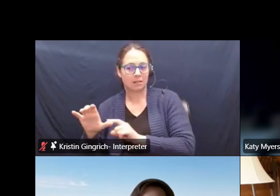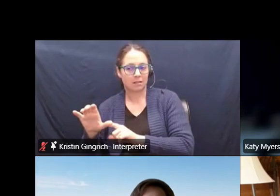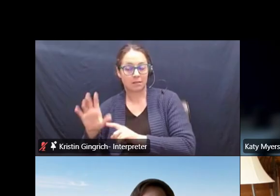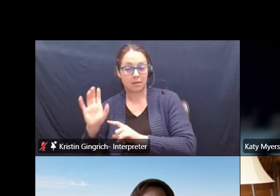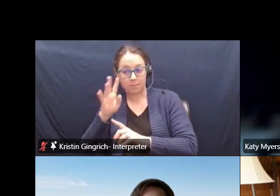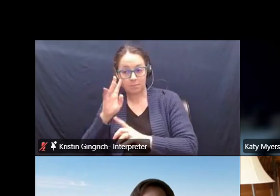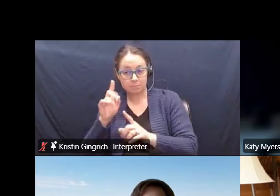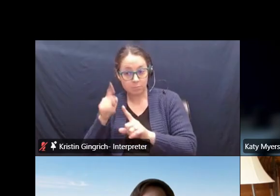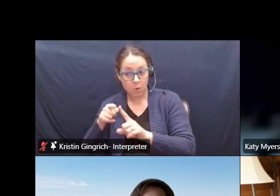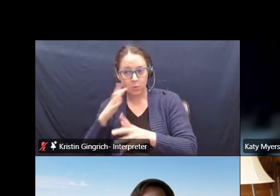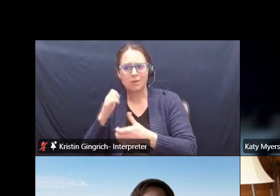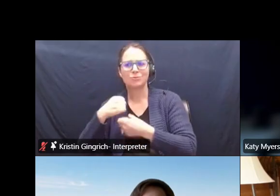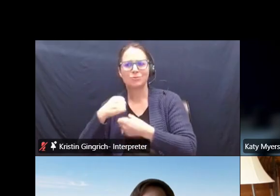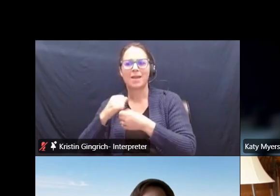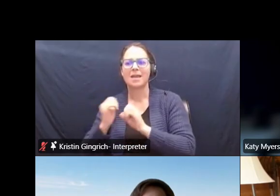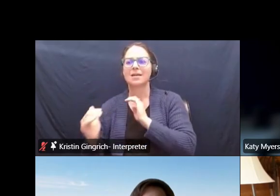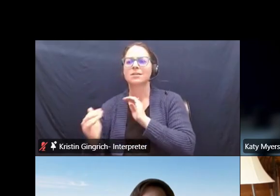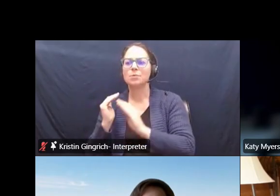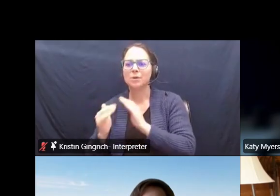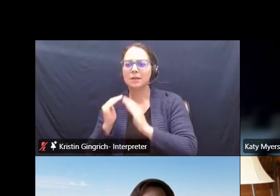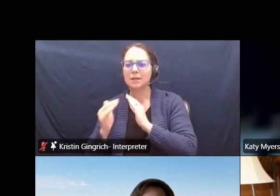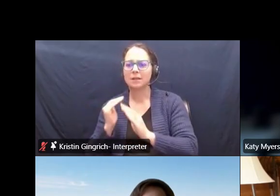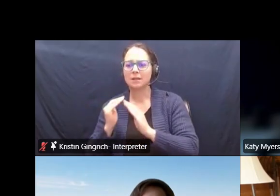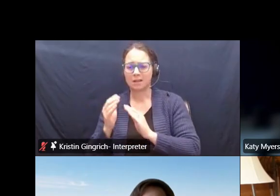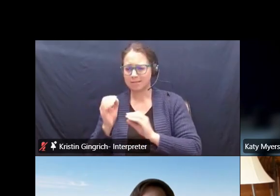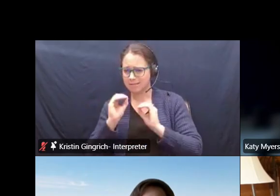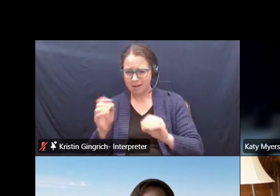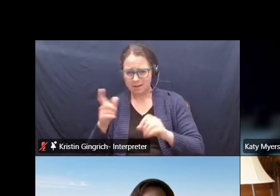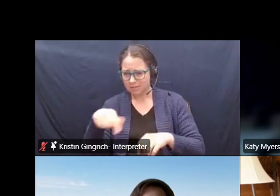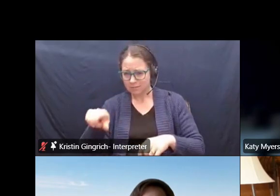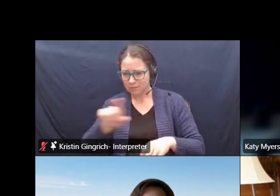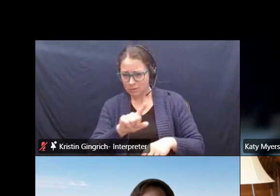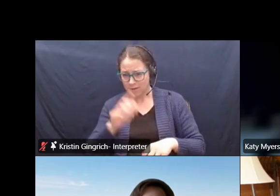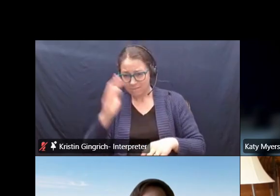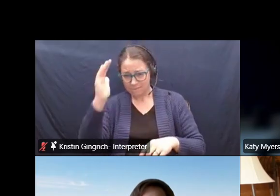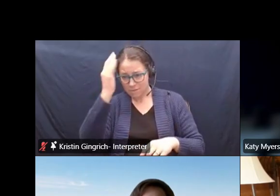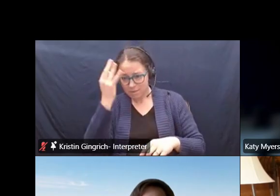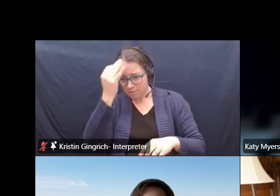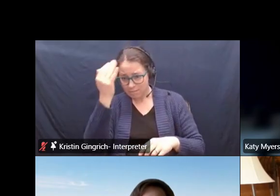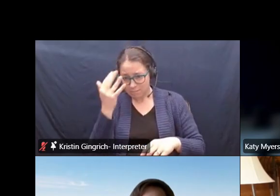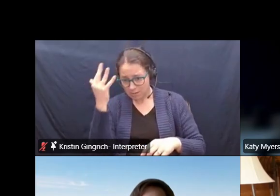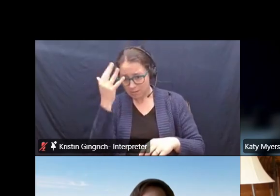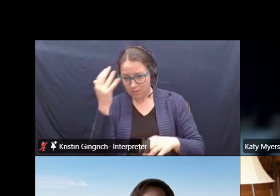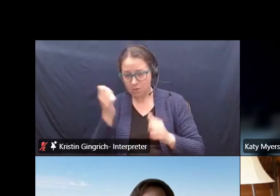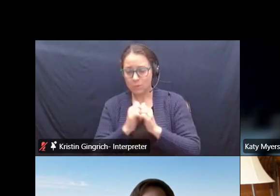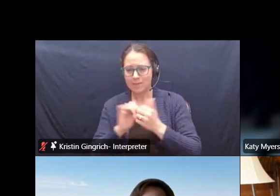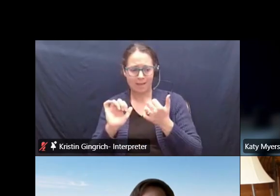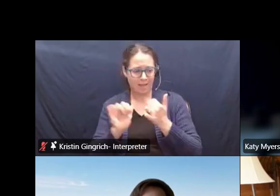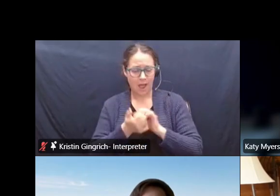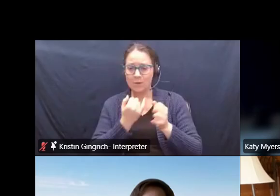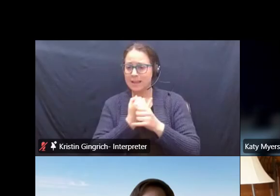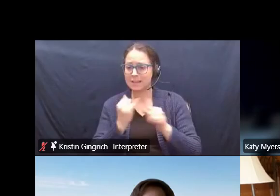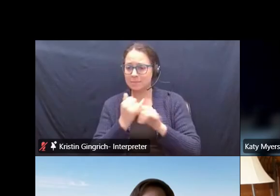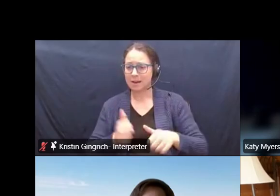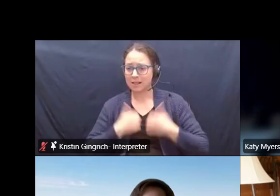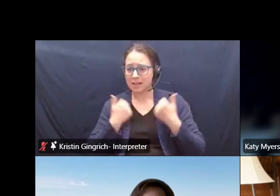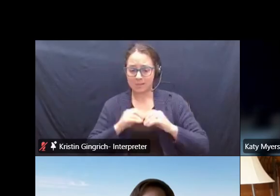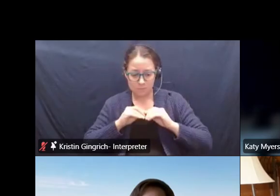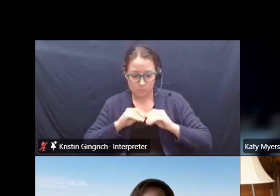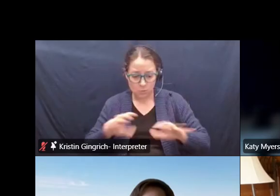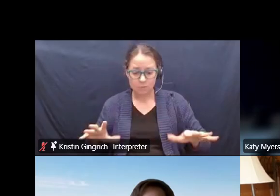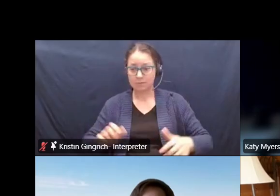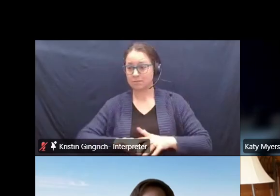create community. Are none of you familiar with how the independent living movement